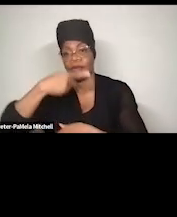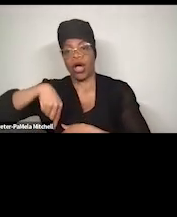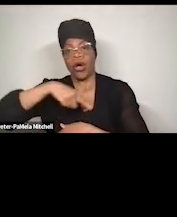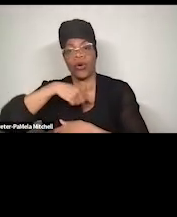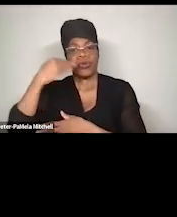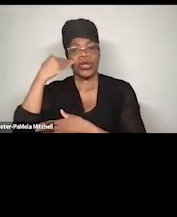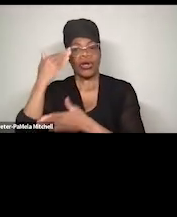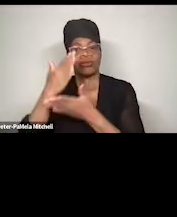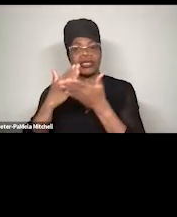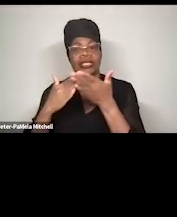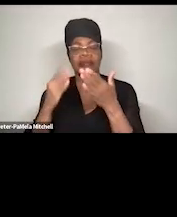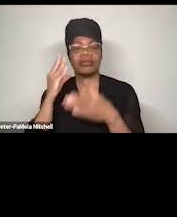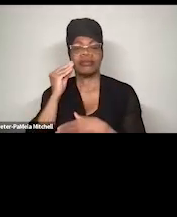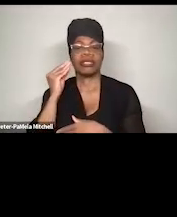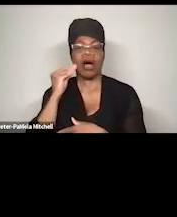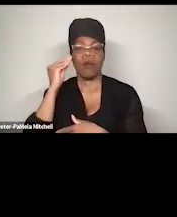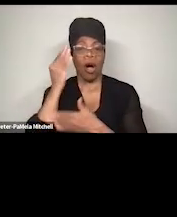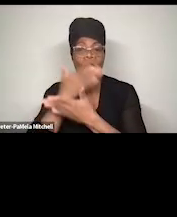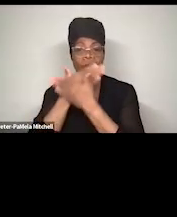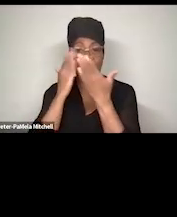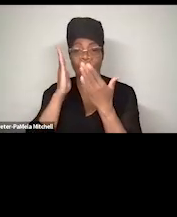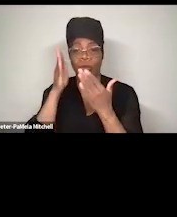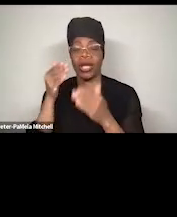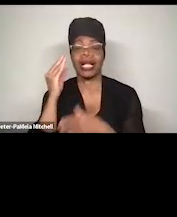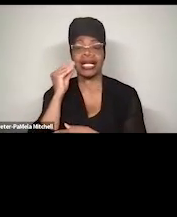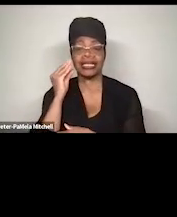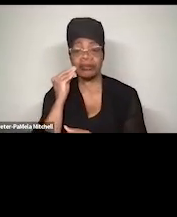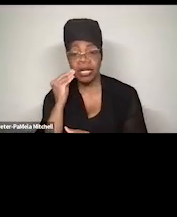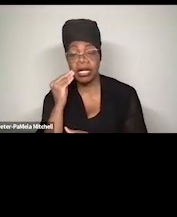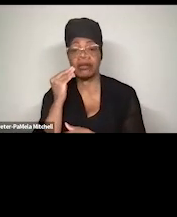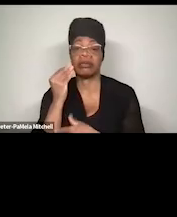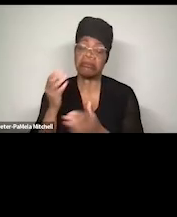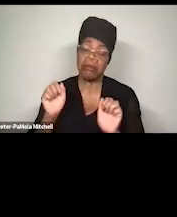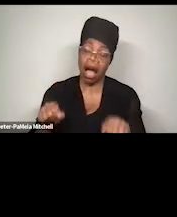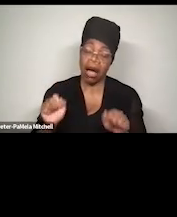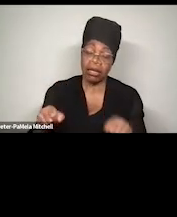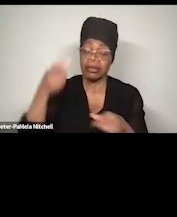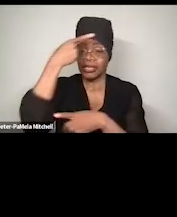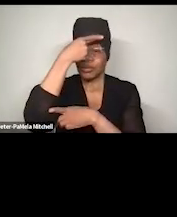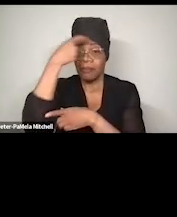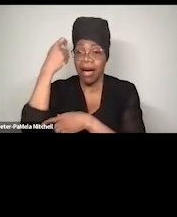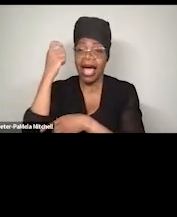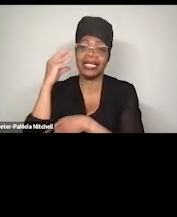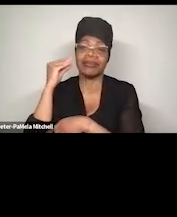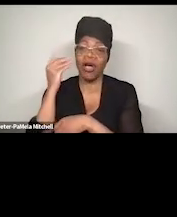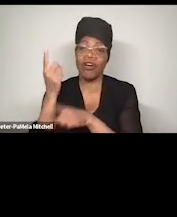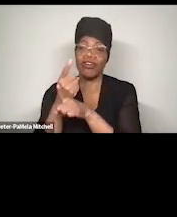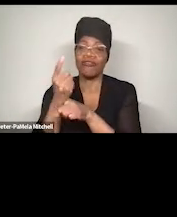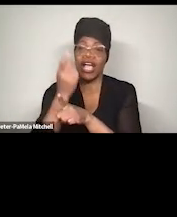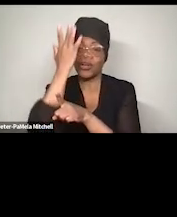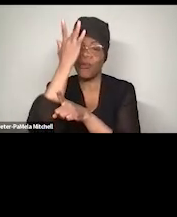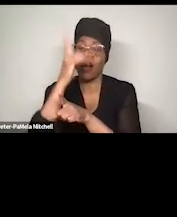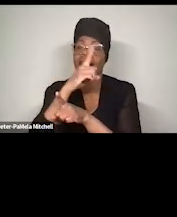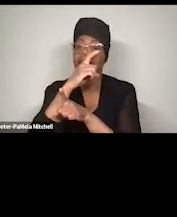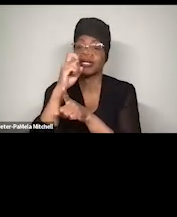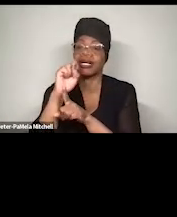homelessness is going to be experiencing likely traumatic experiences on a regular basis because of the situation they're